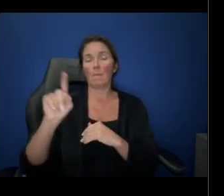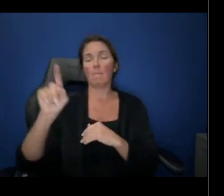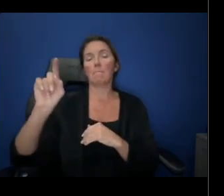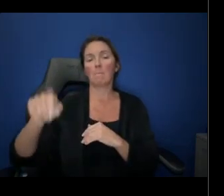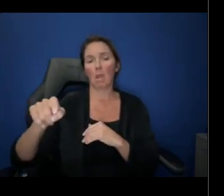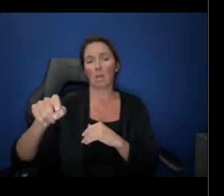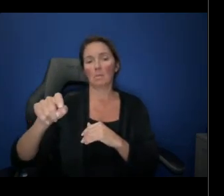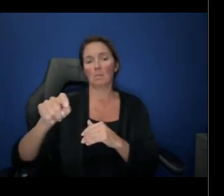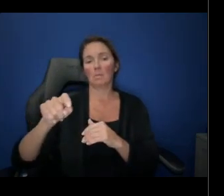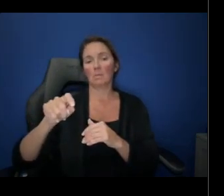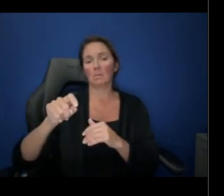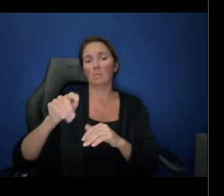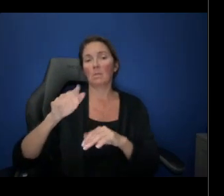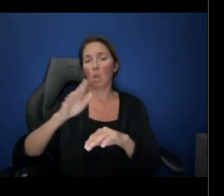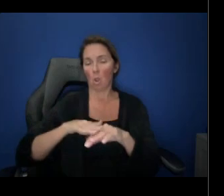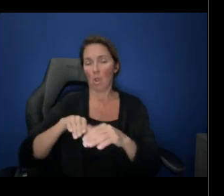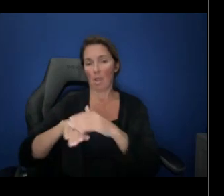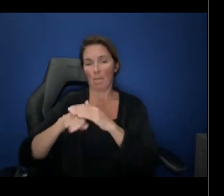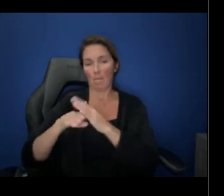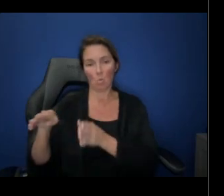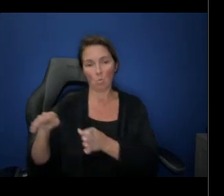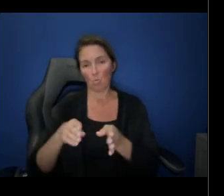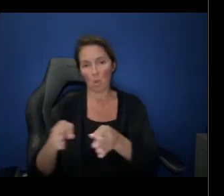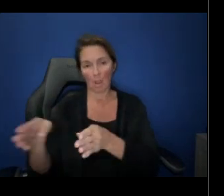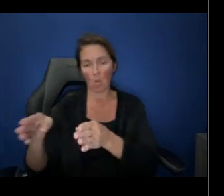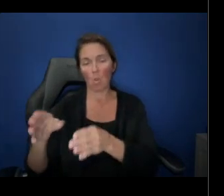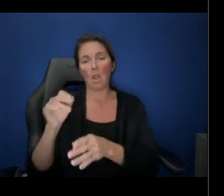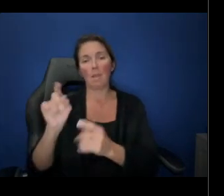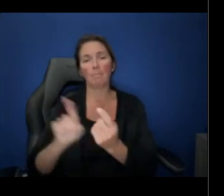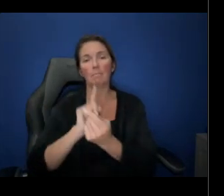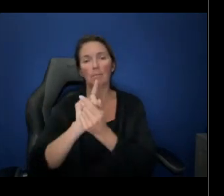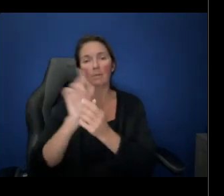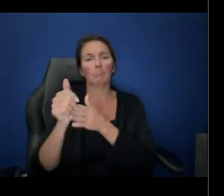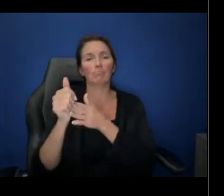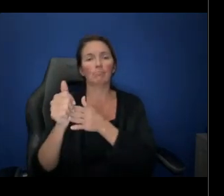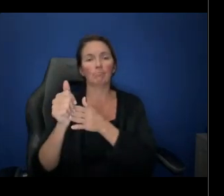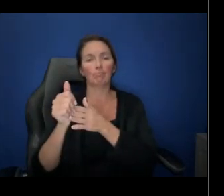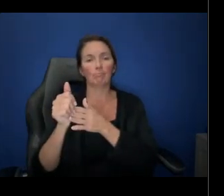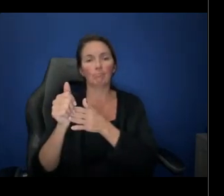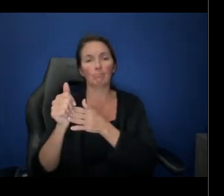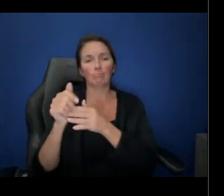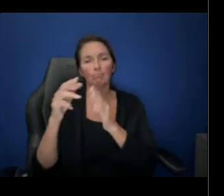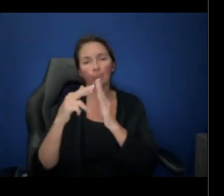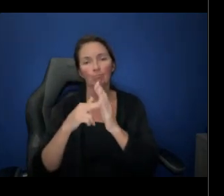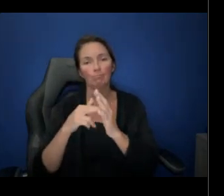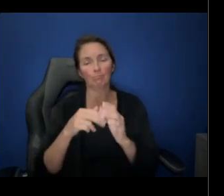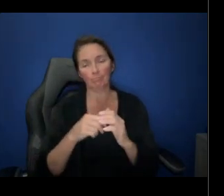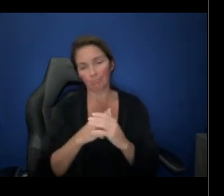must be on an accessible route and meet the guidelines.